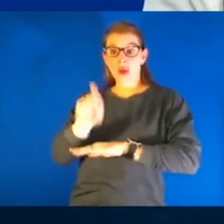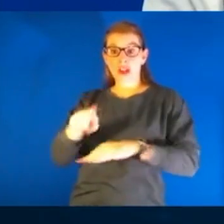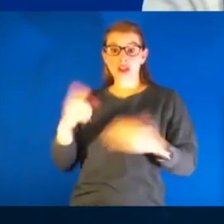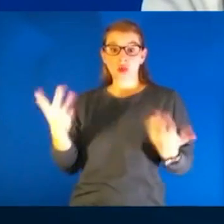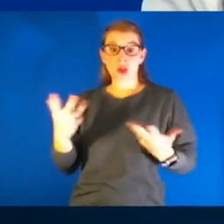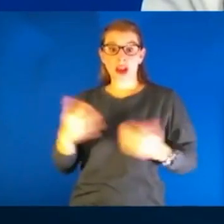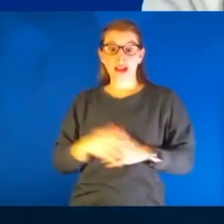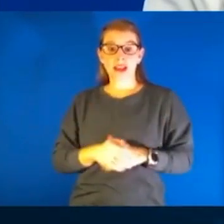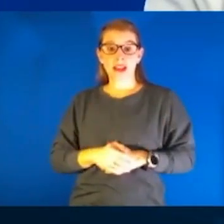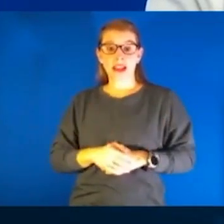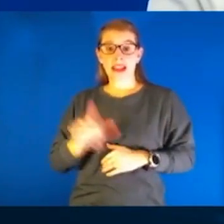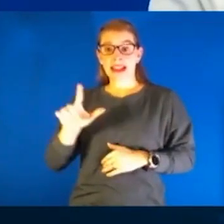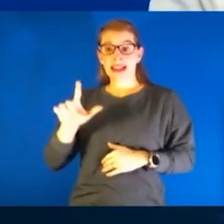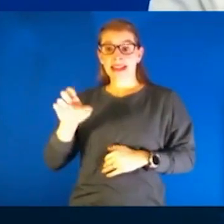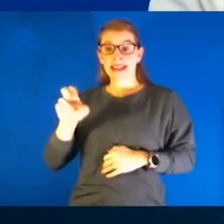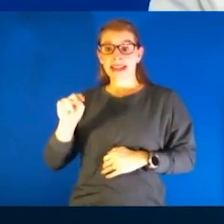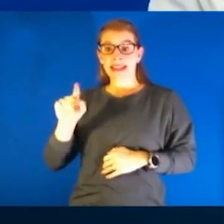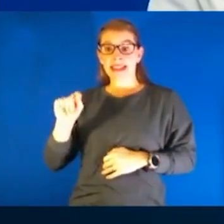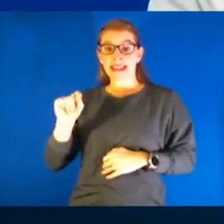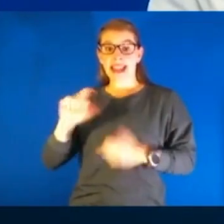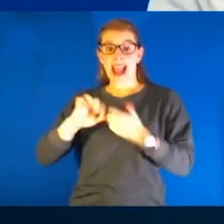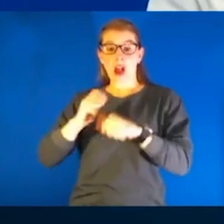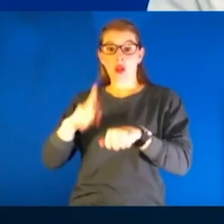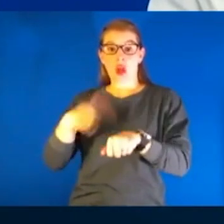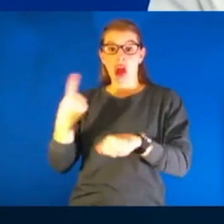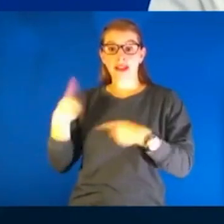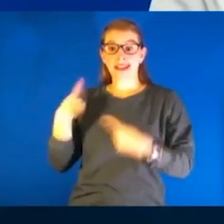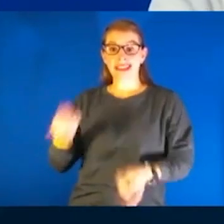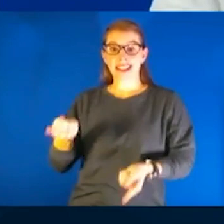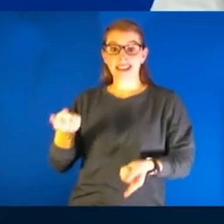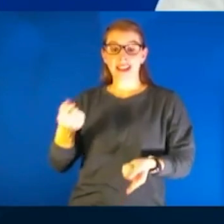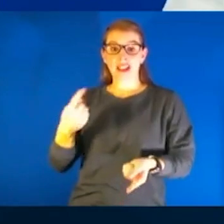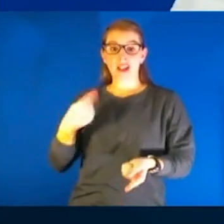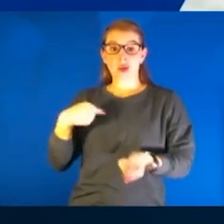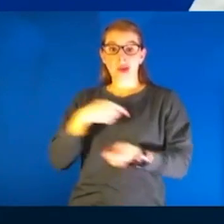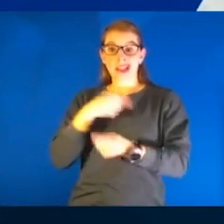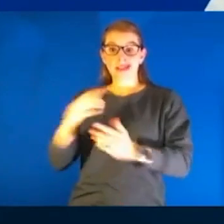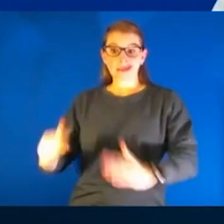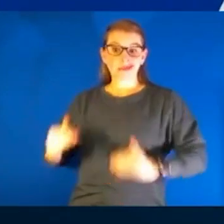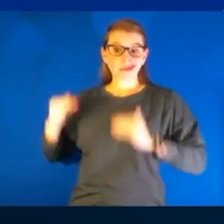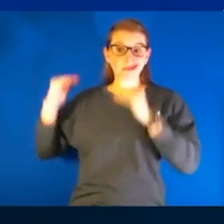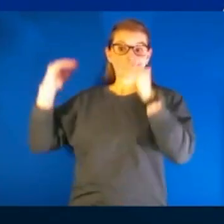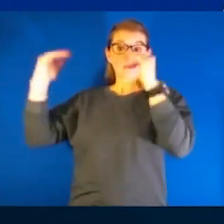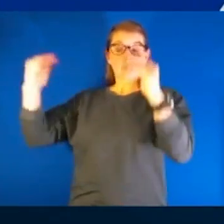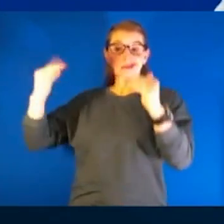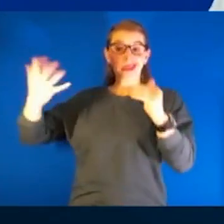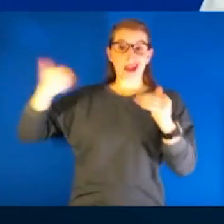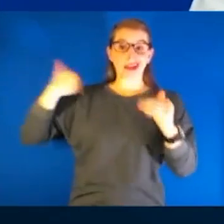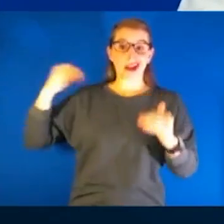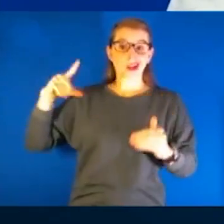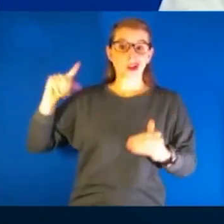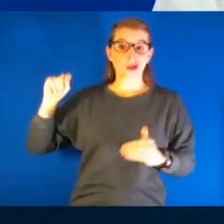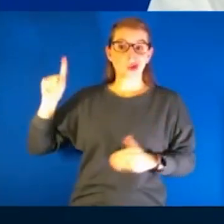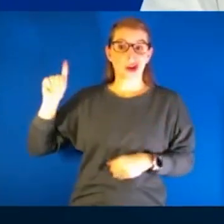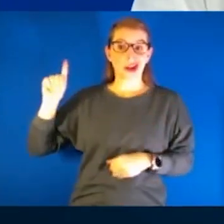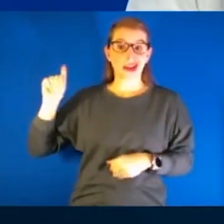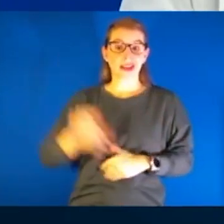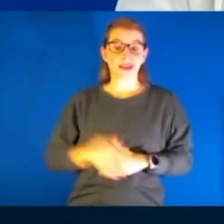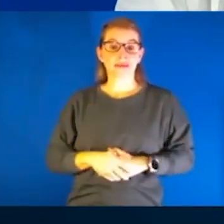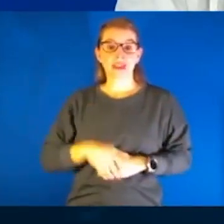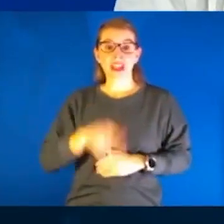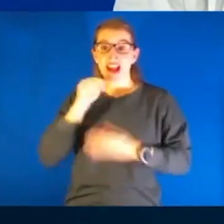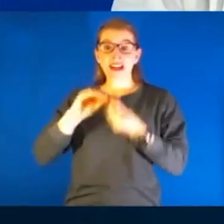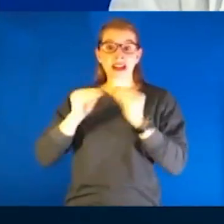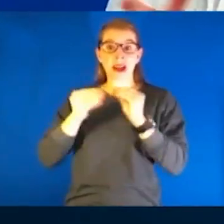but it wasn't. It's how long it's been since we've been at that high of a number. It was back to October 20th, so not the kind of numbers we want to be with, but we shouldn't